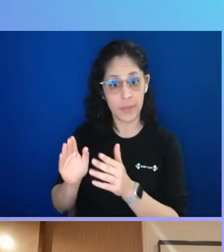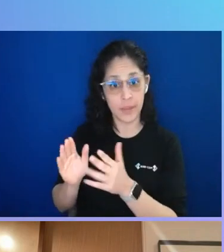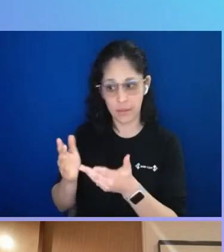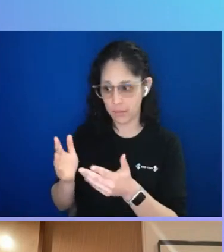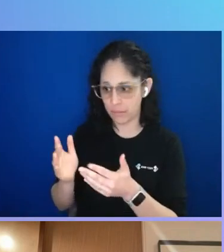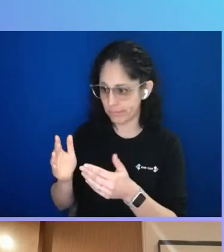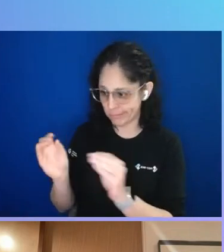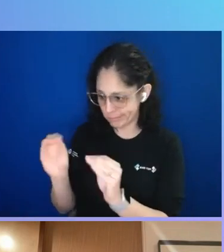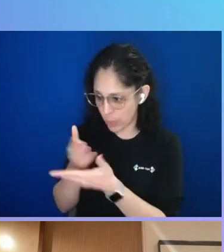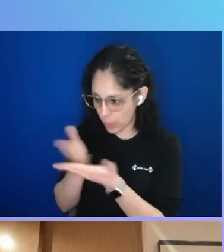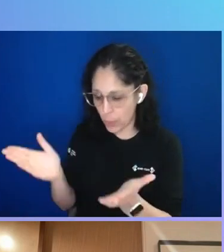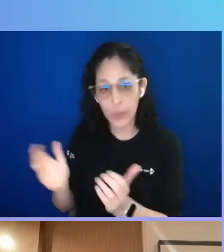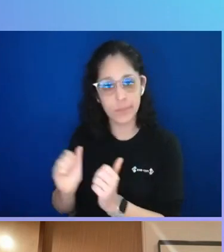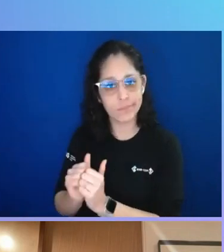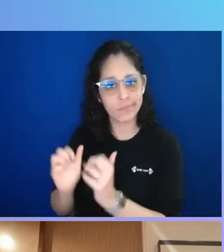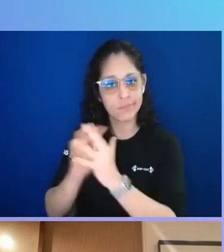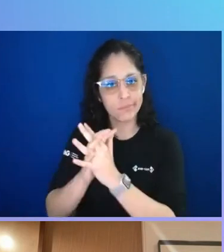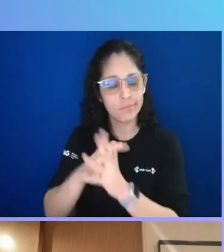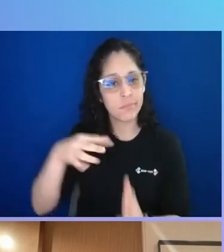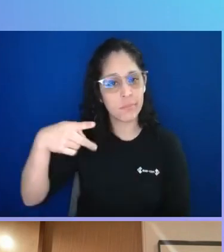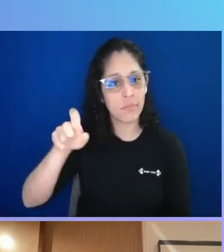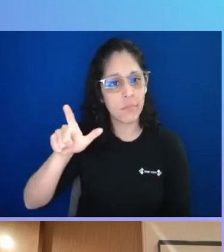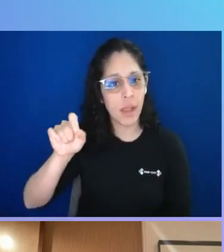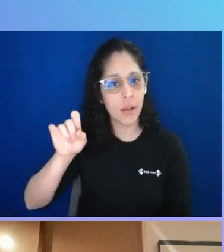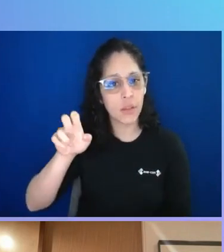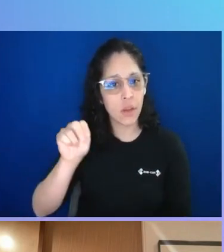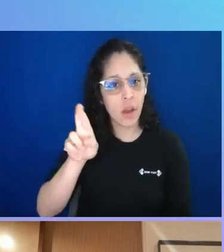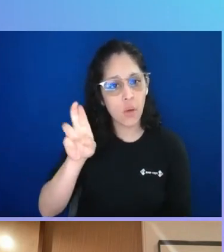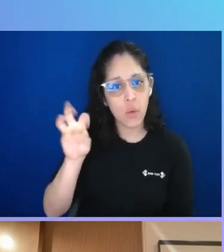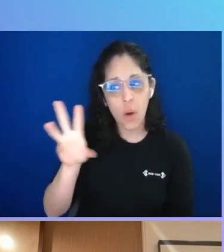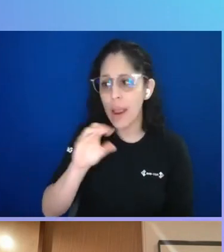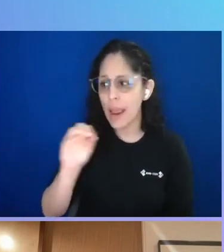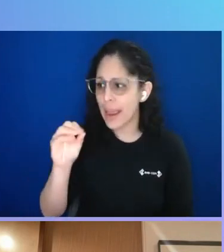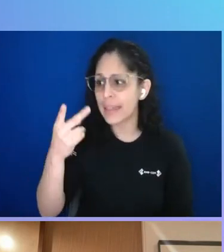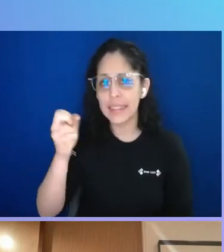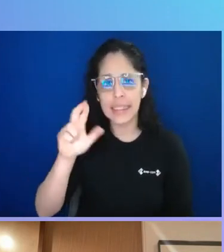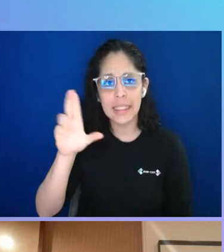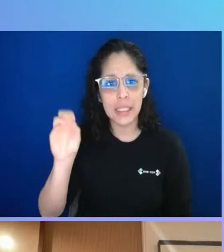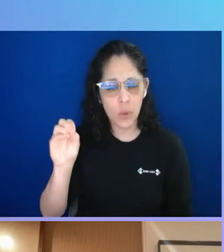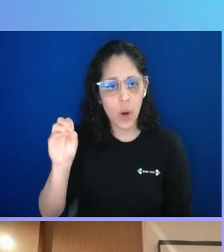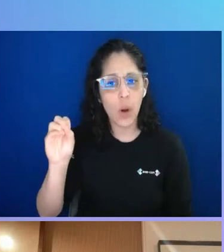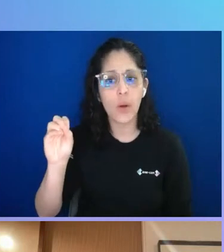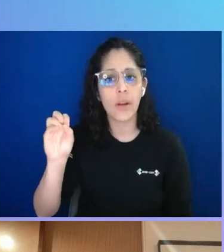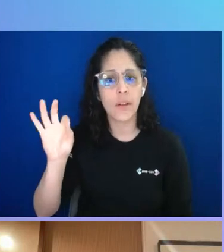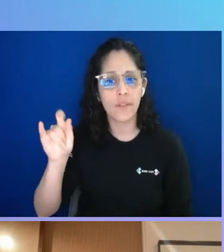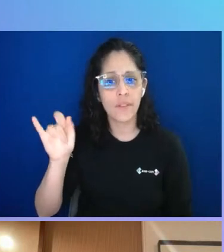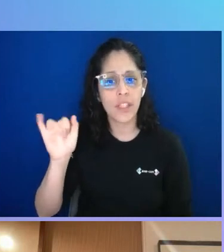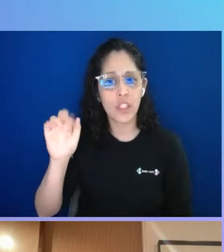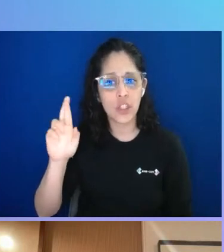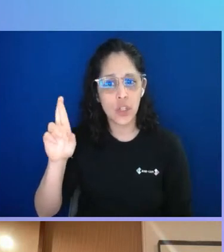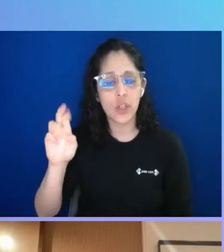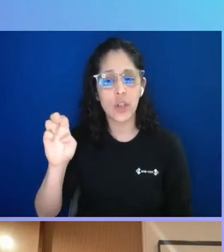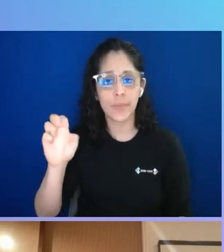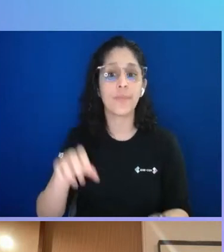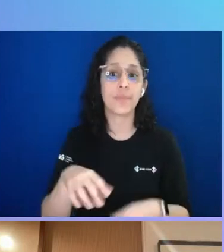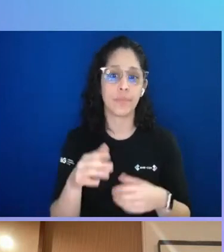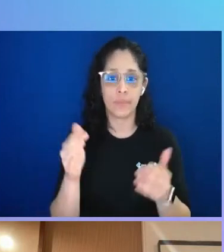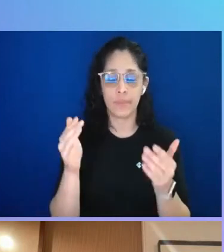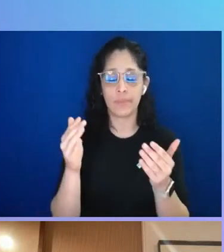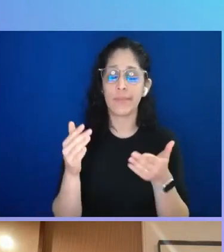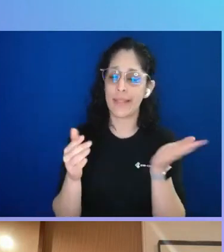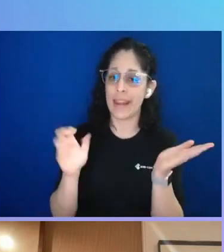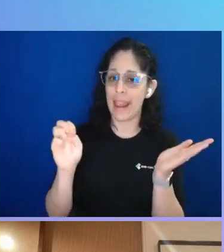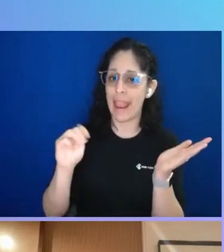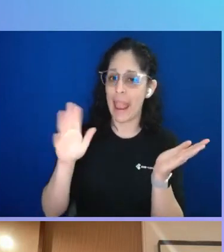Row and its hero feature. Emma will then share the key accessibility considerations